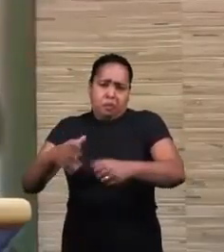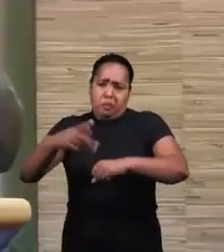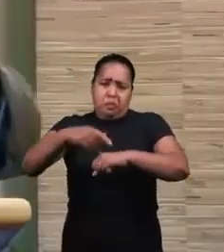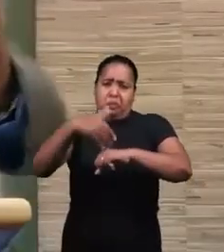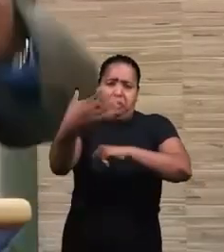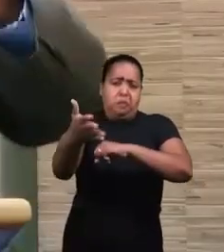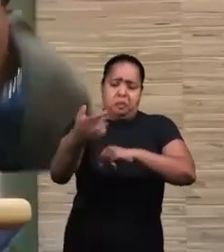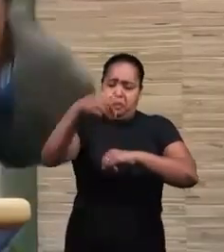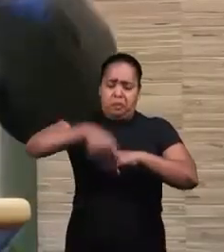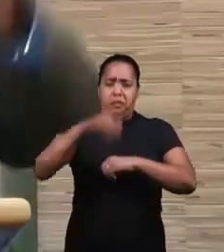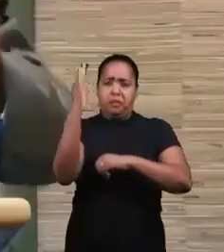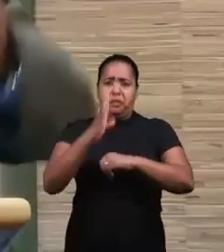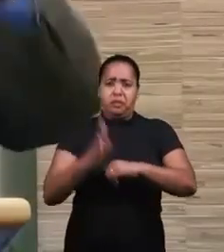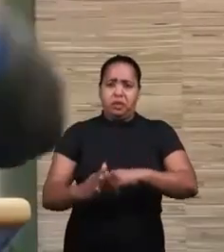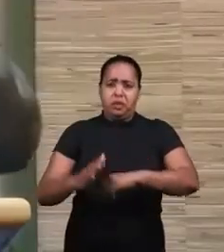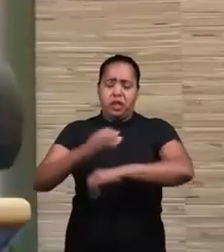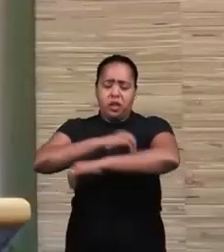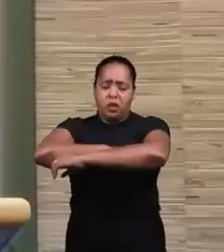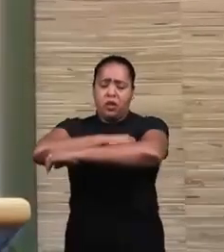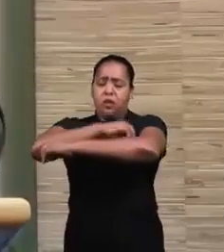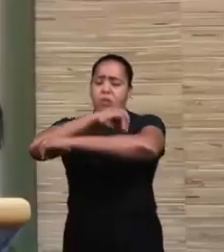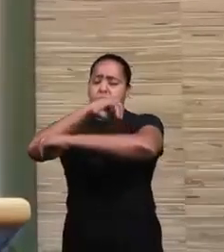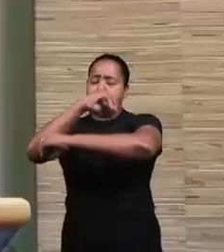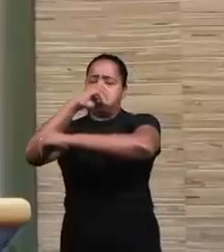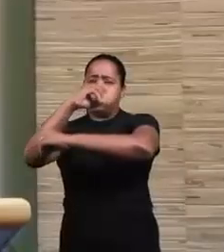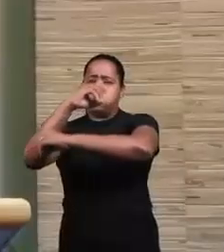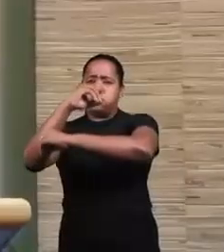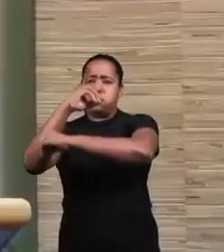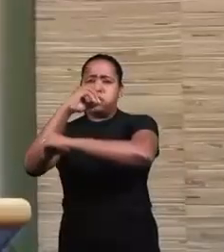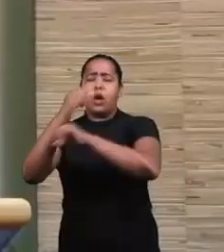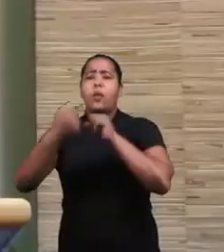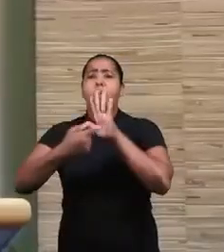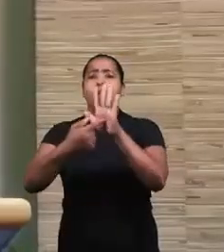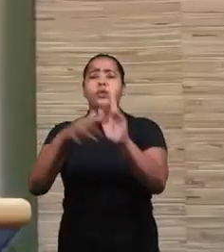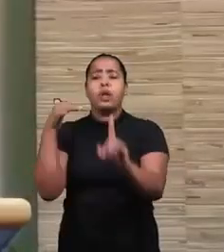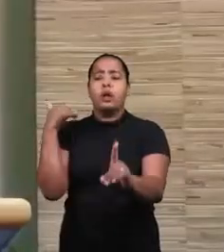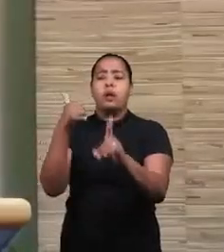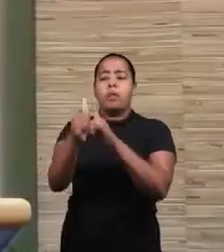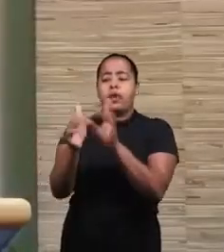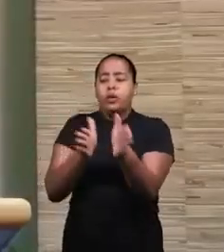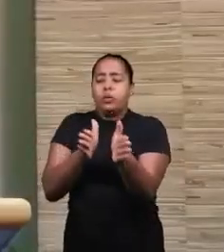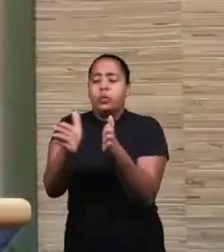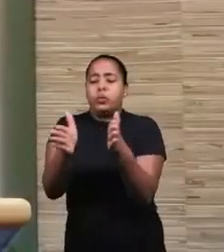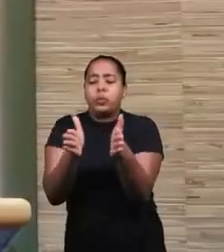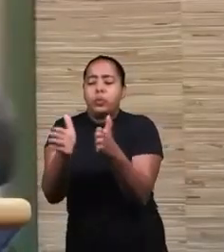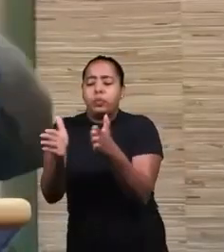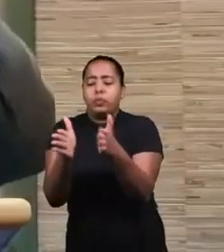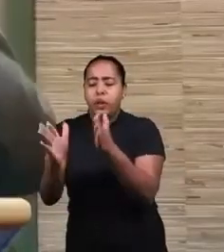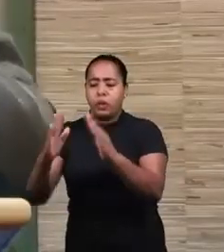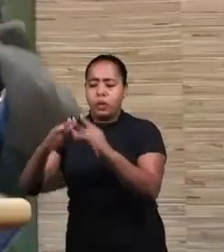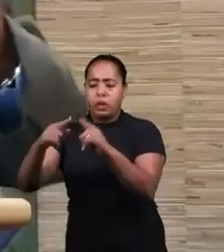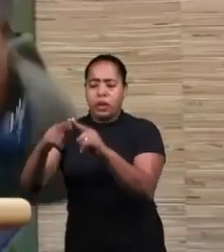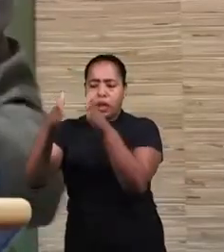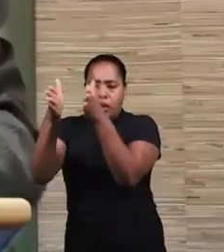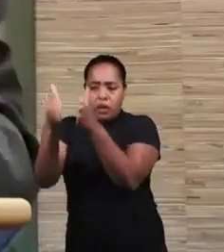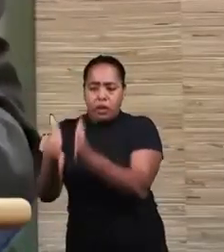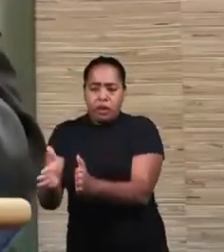world. Sunset is a prophetic expression that speaks of the time of the history of the